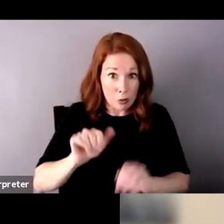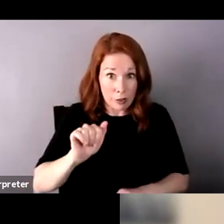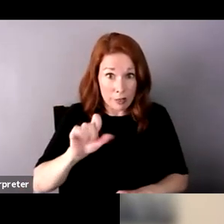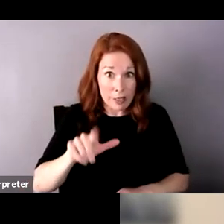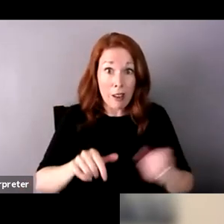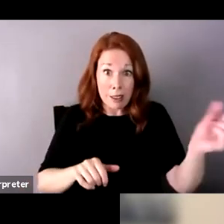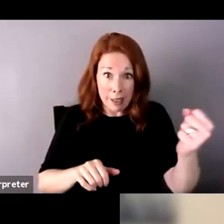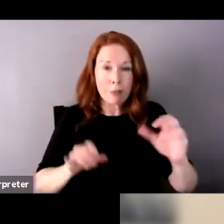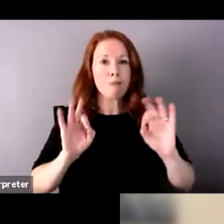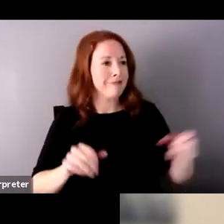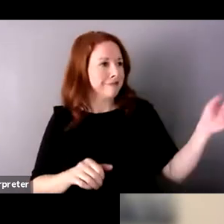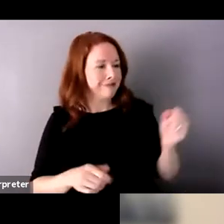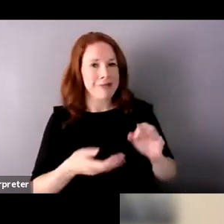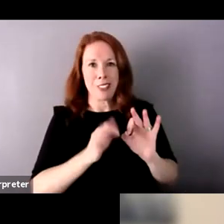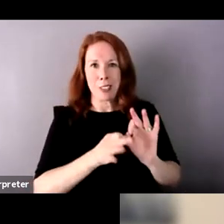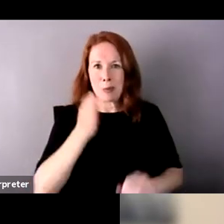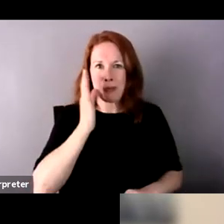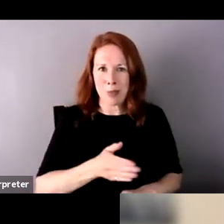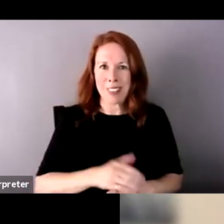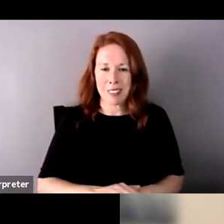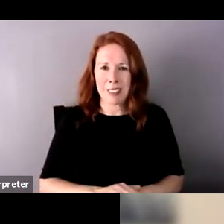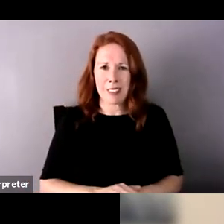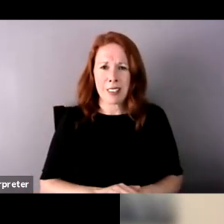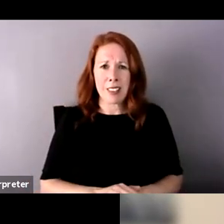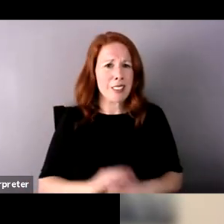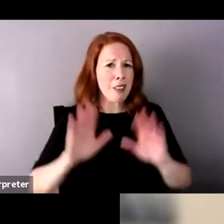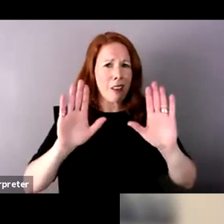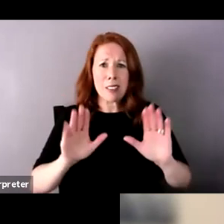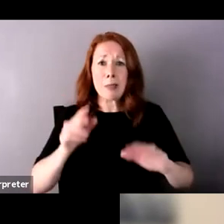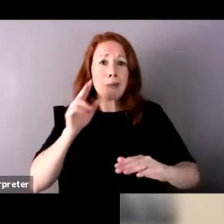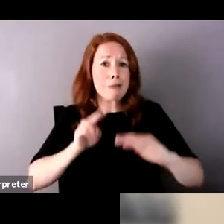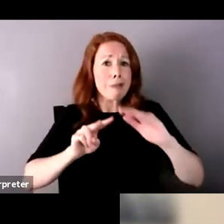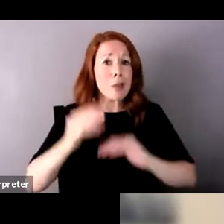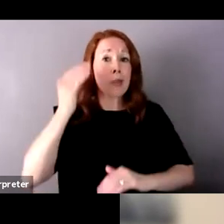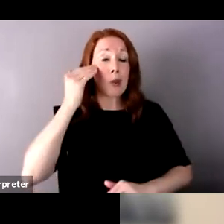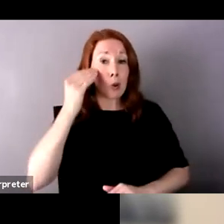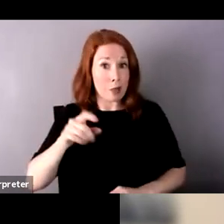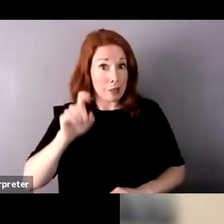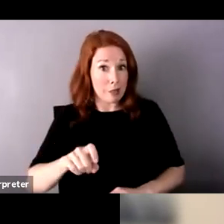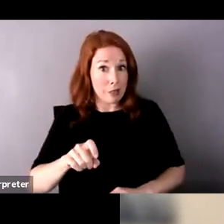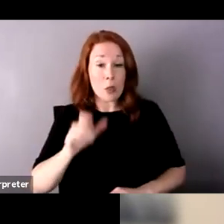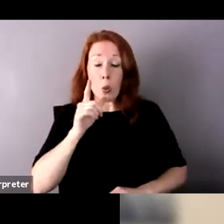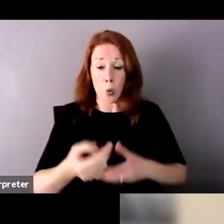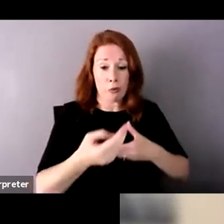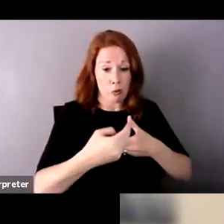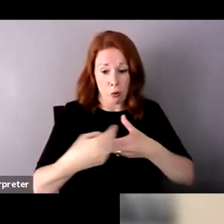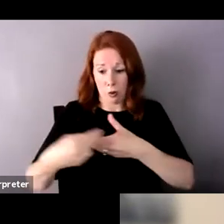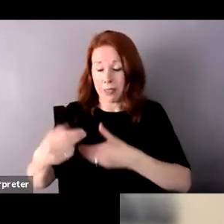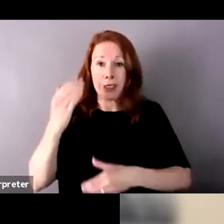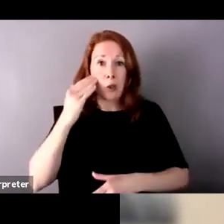Yeah, I find that that works really well for all events, because then you can anticipate the needs of the people who are